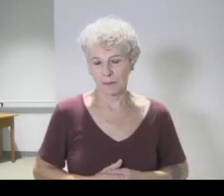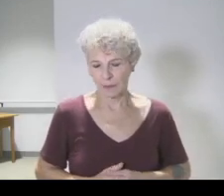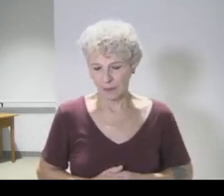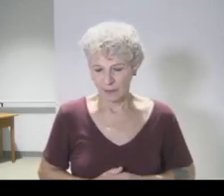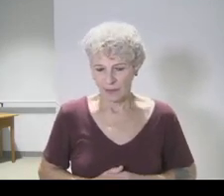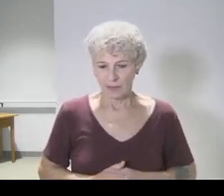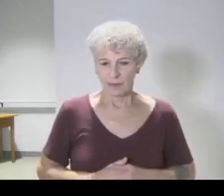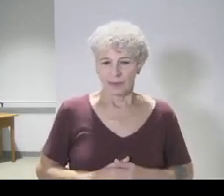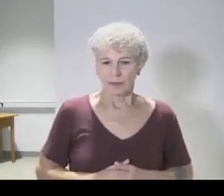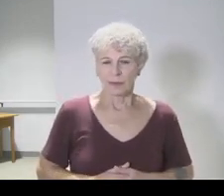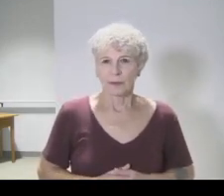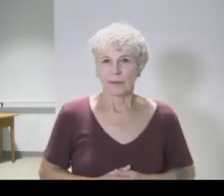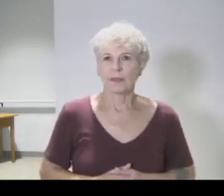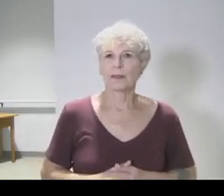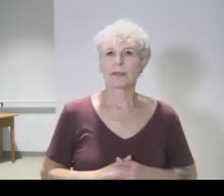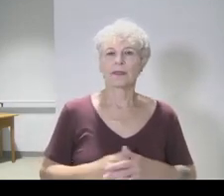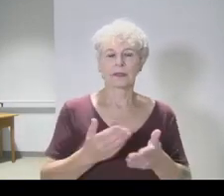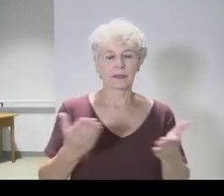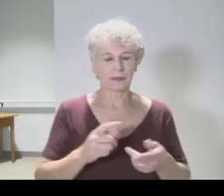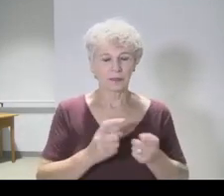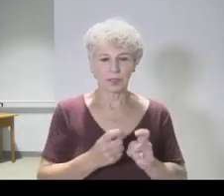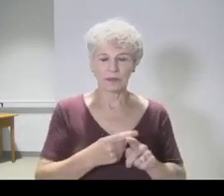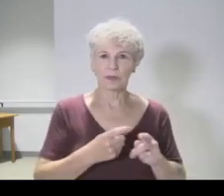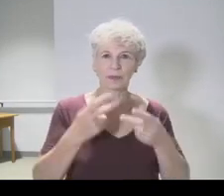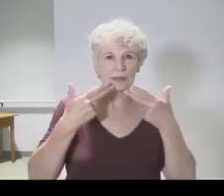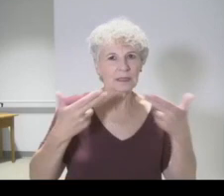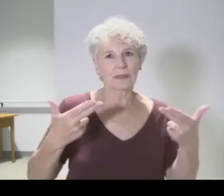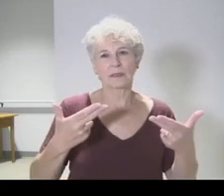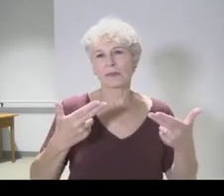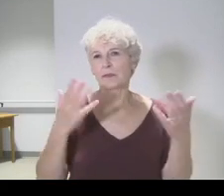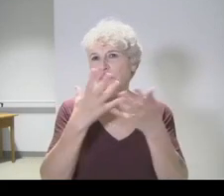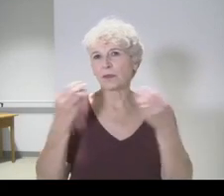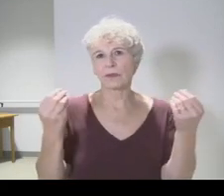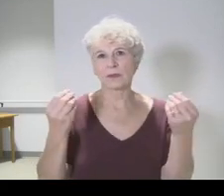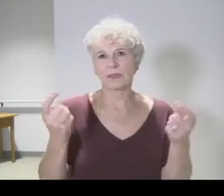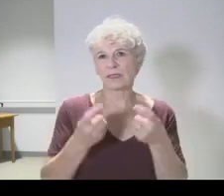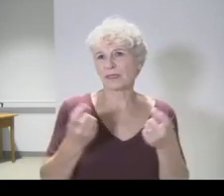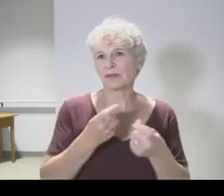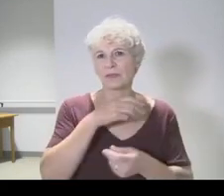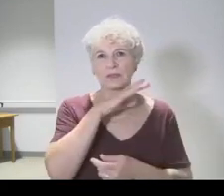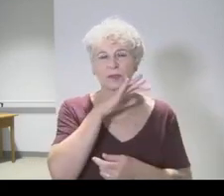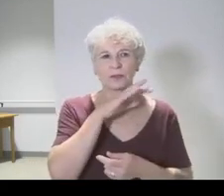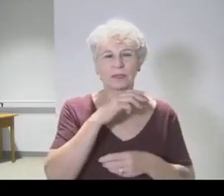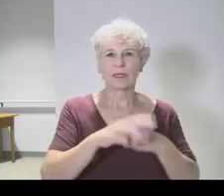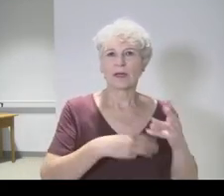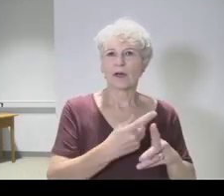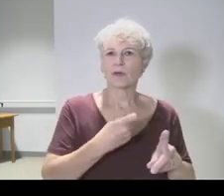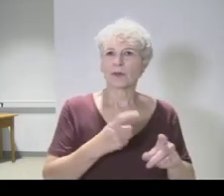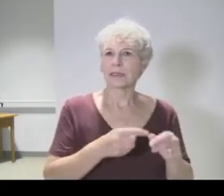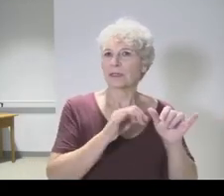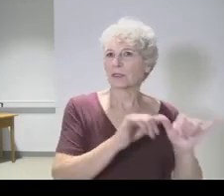Things changed from innocent and beautiful to sinful and dirty. The world changed from